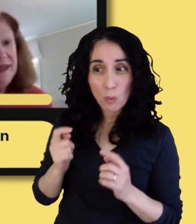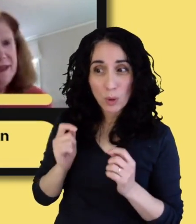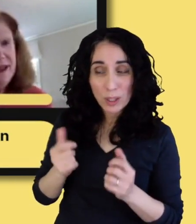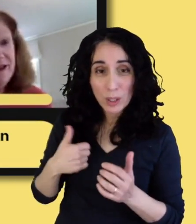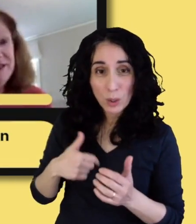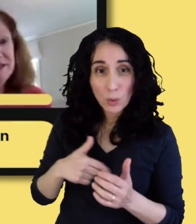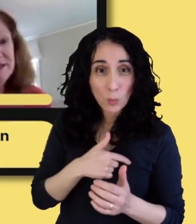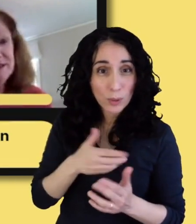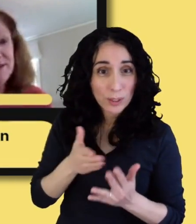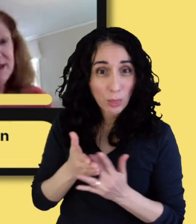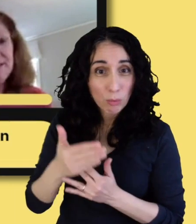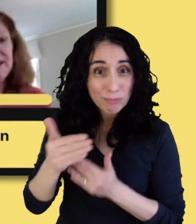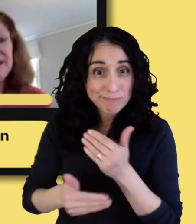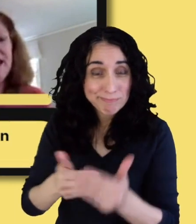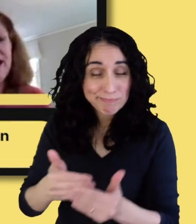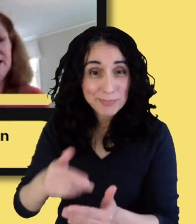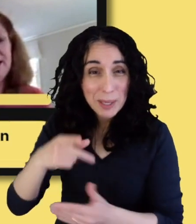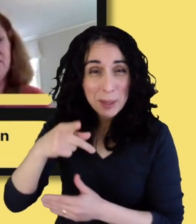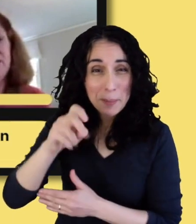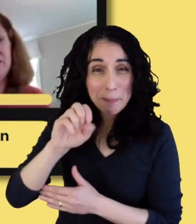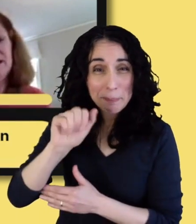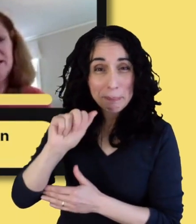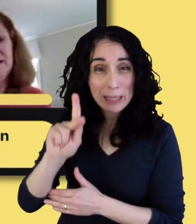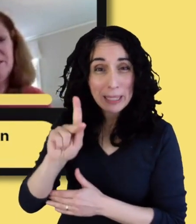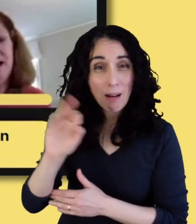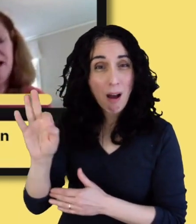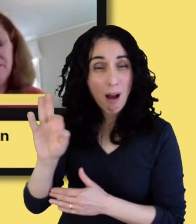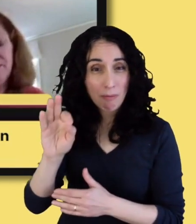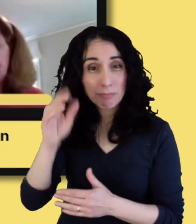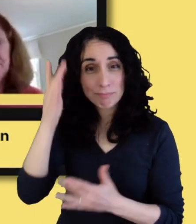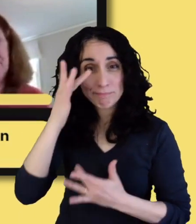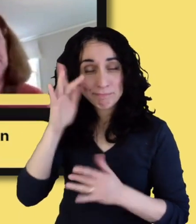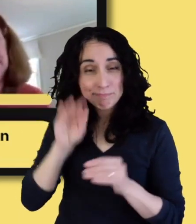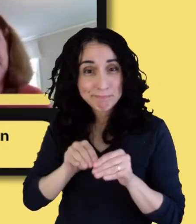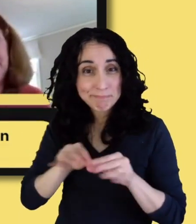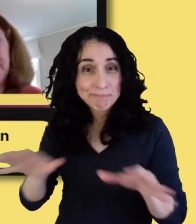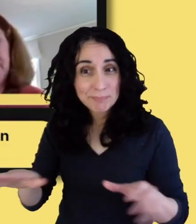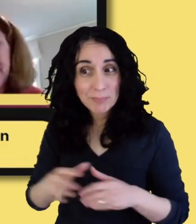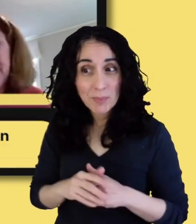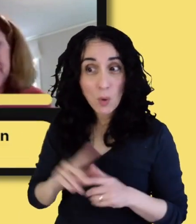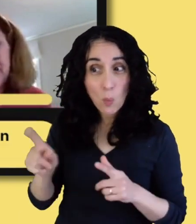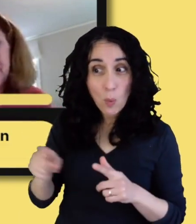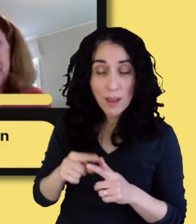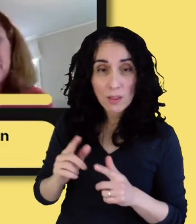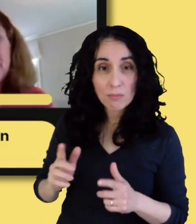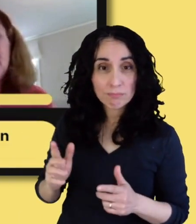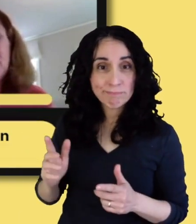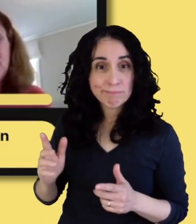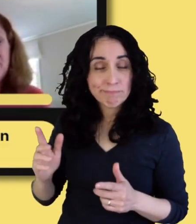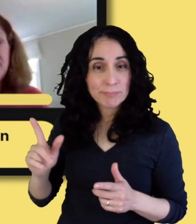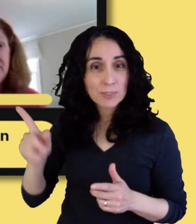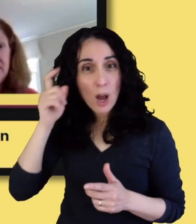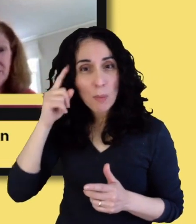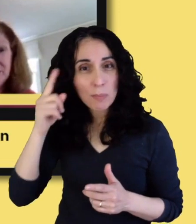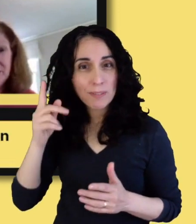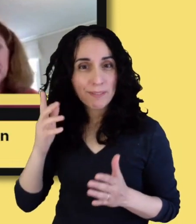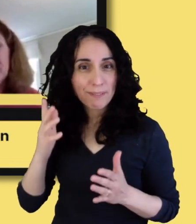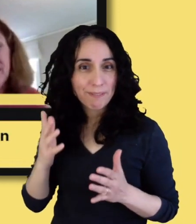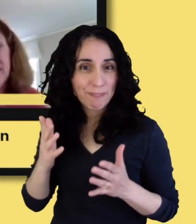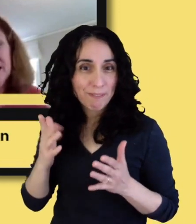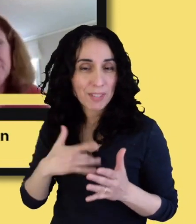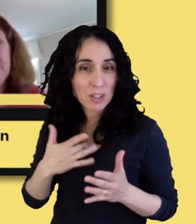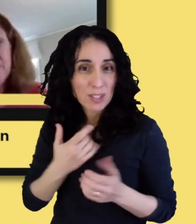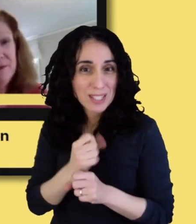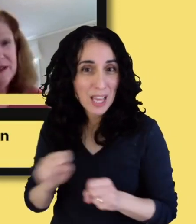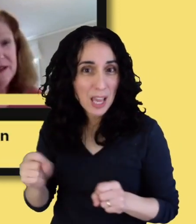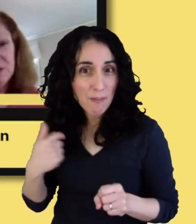the peak of this pandemic, and how quickly officials feel it's safe that we get back together. One of the things in our school